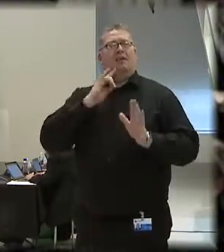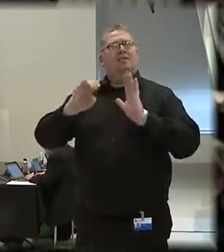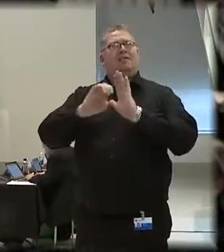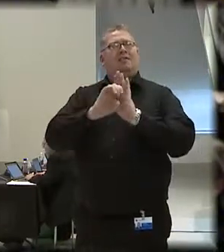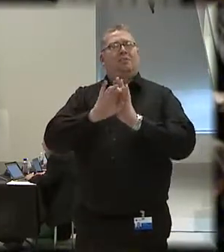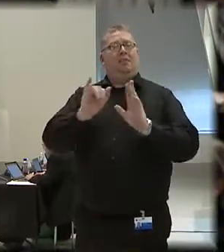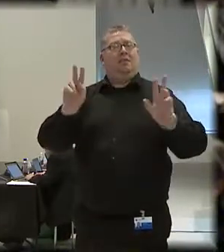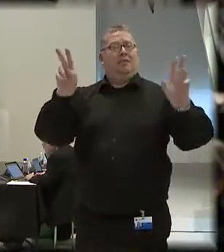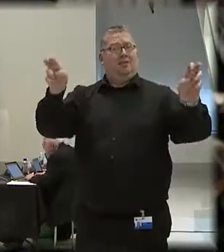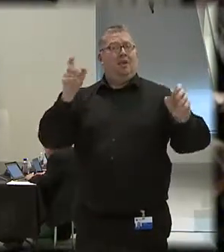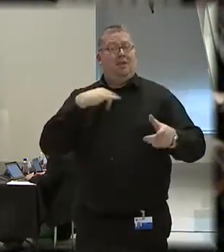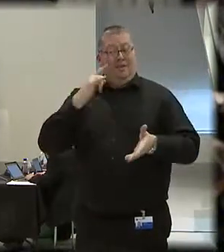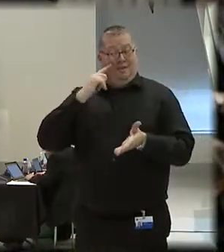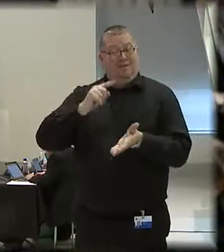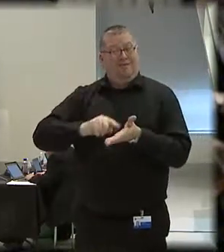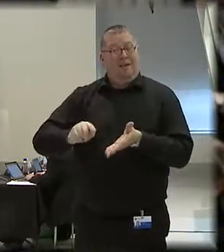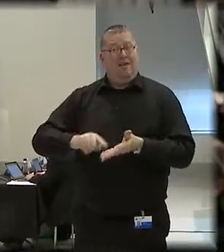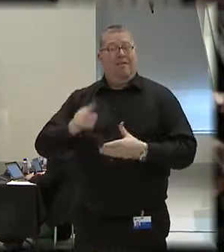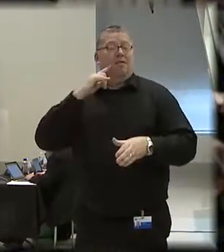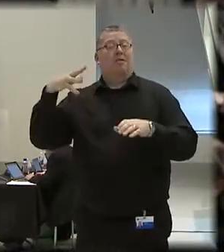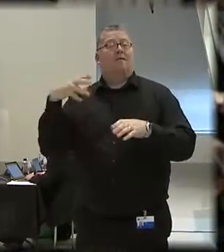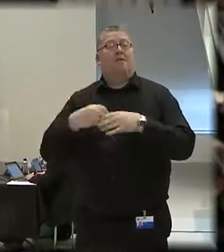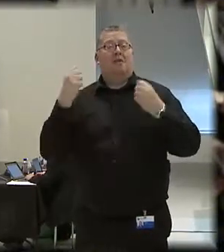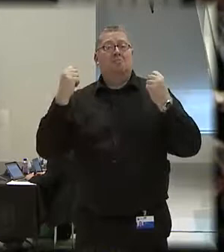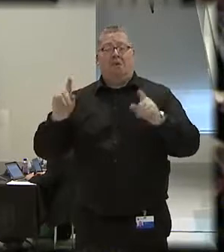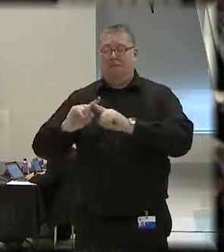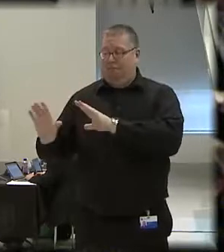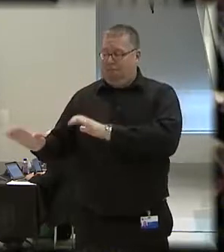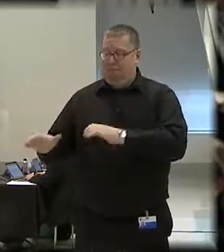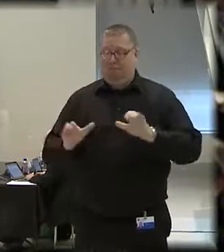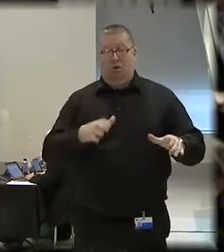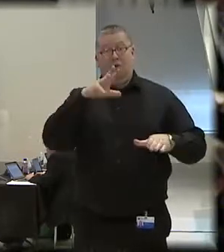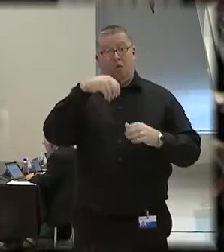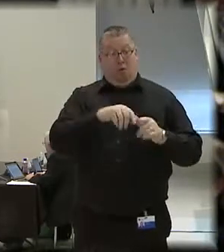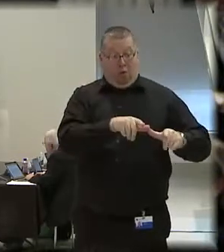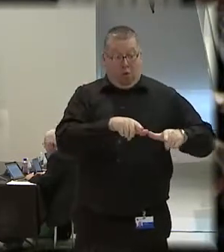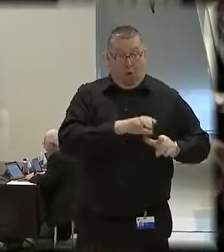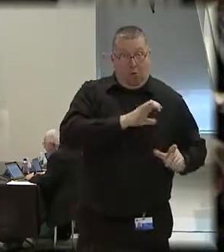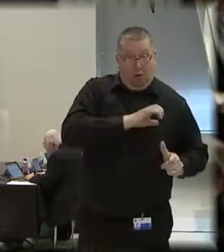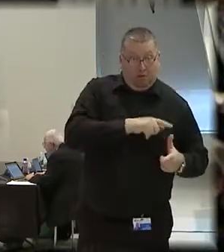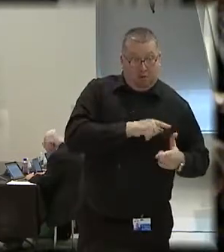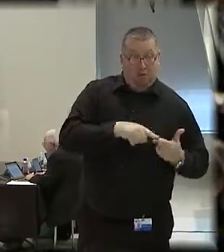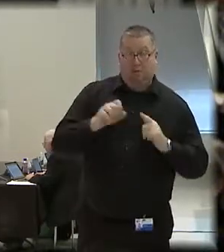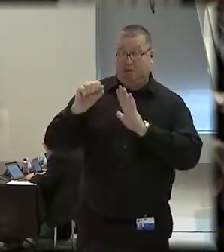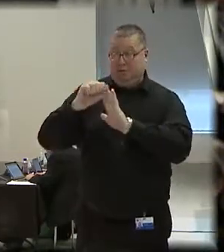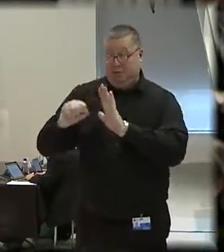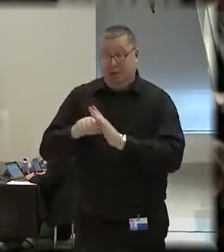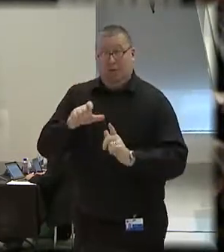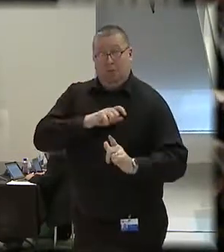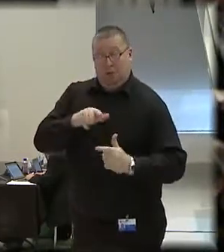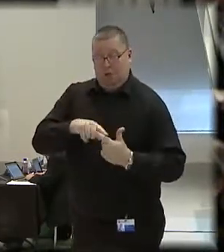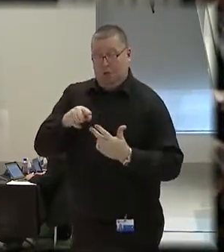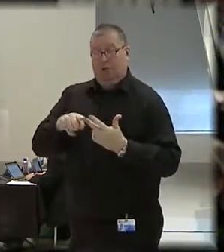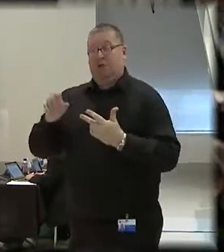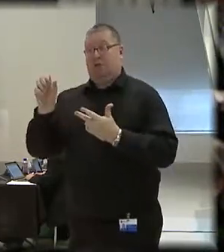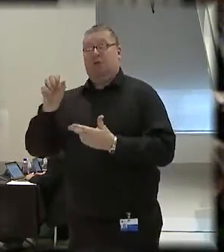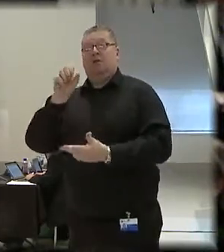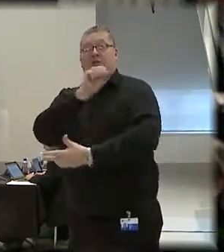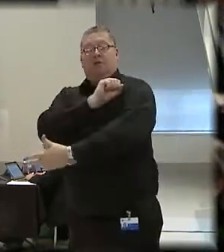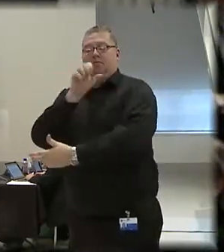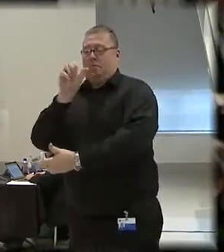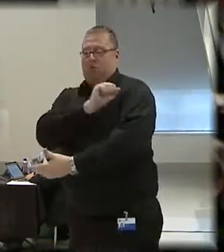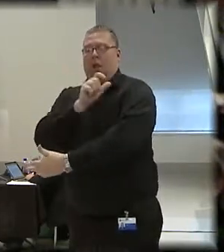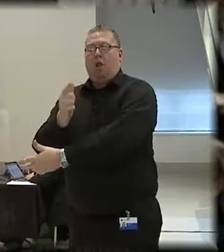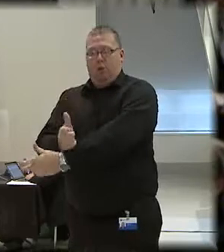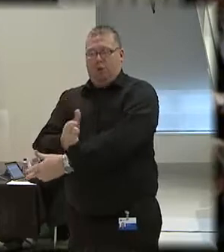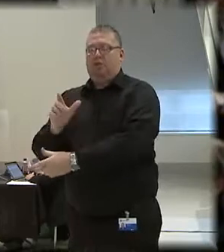issue. The investigation involved many parties, including the local police department, the state police, the St. Louis County Police